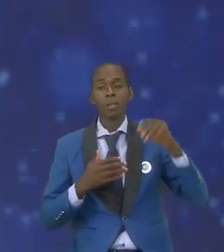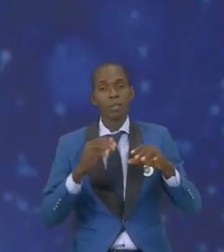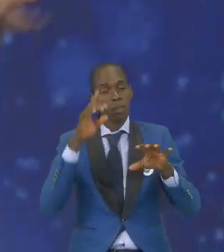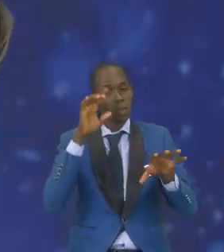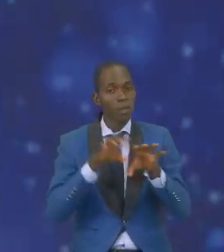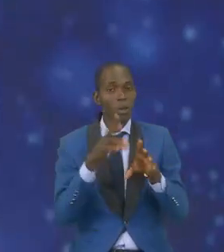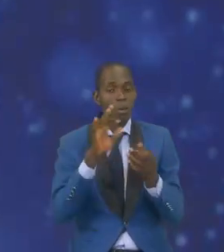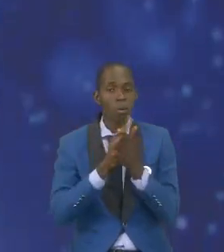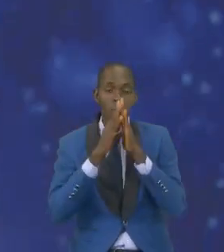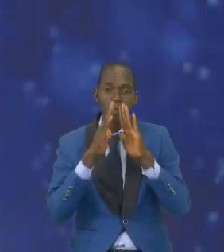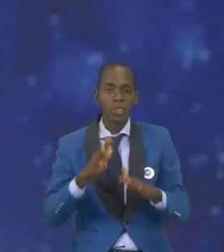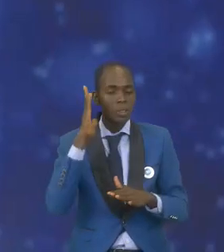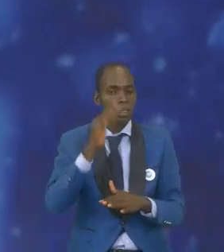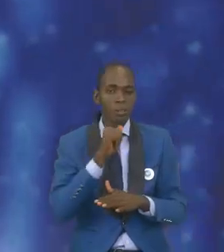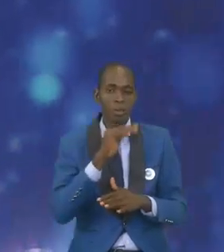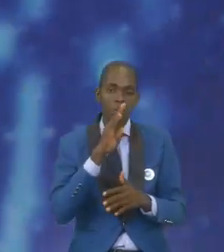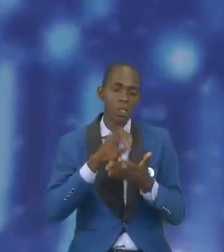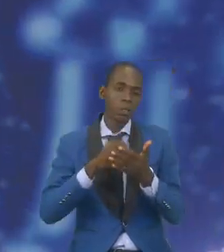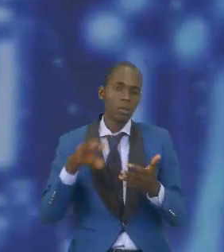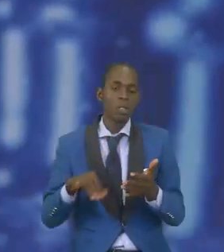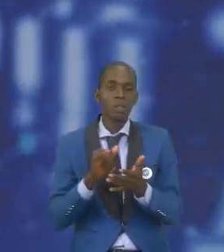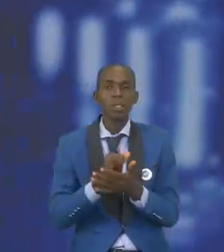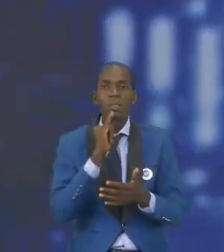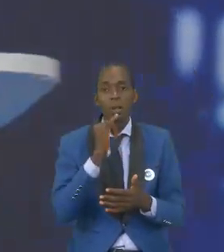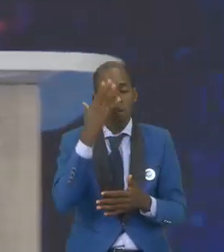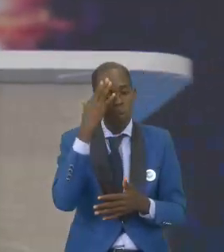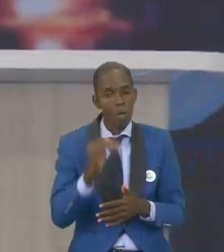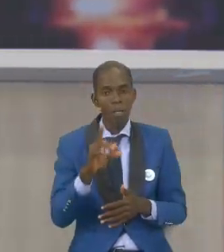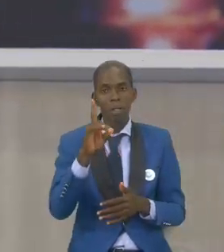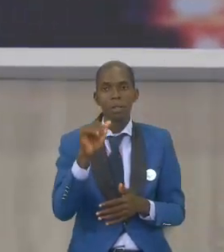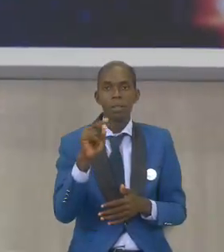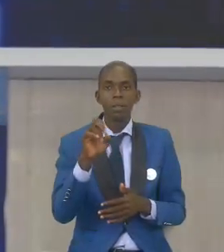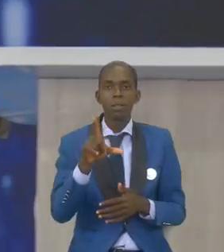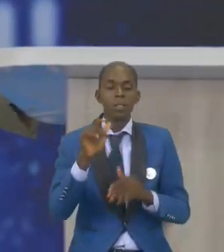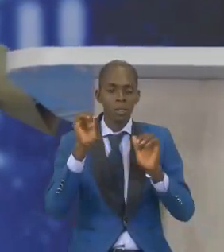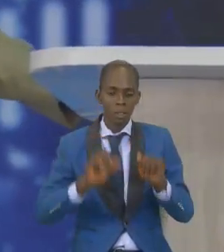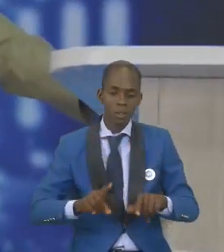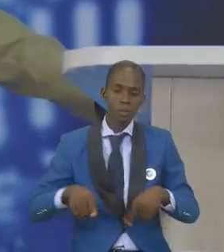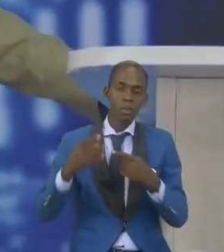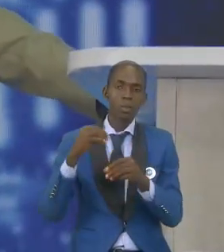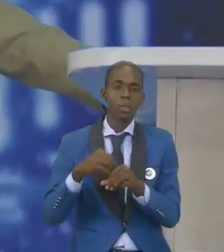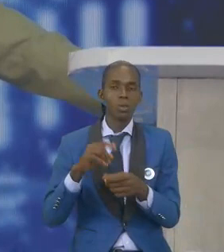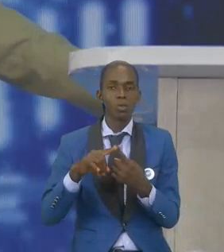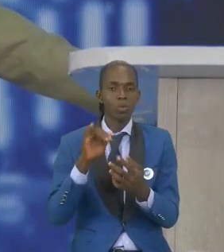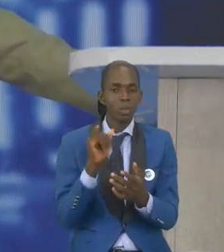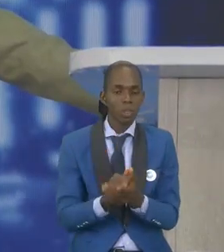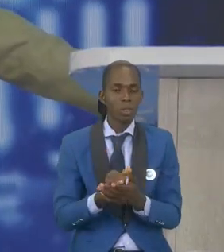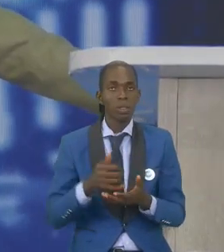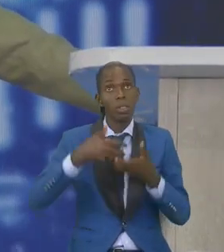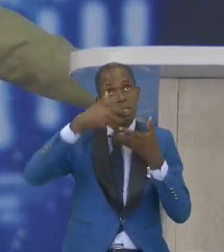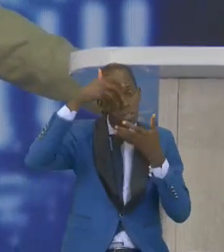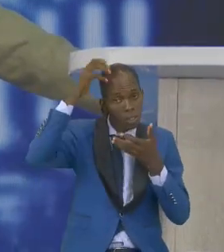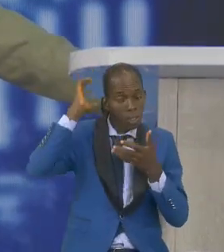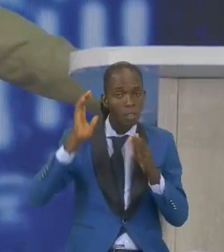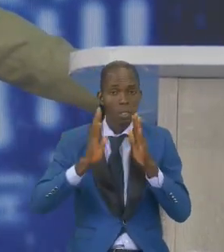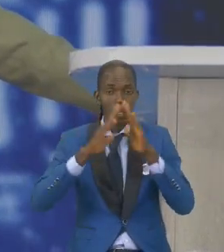shall not be removed." And that's why Daniel could go into that lion's den with